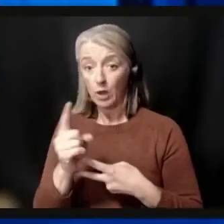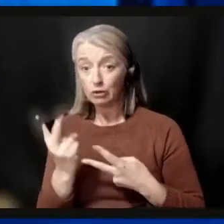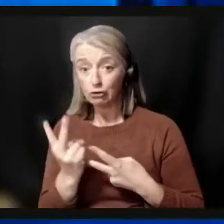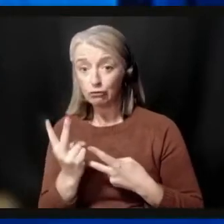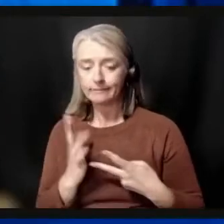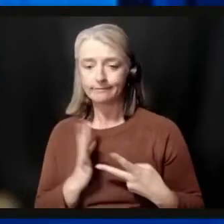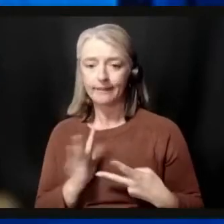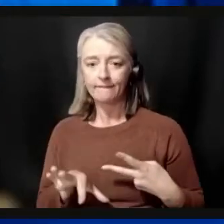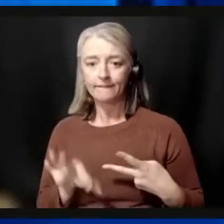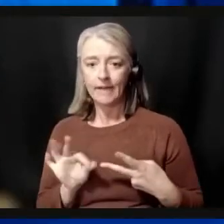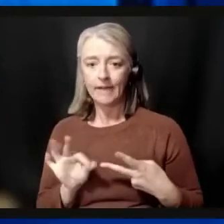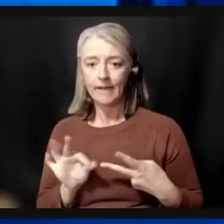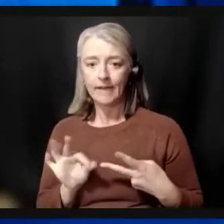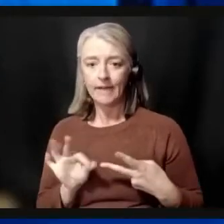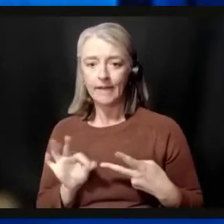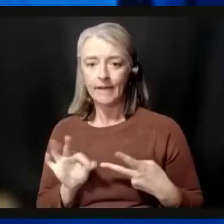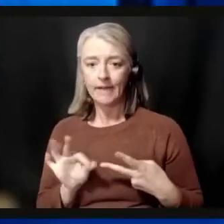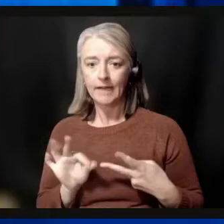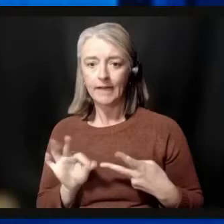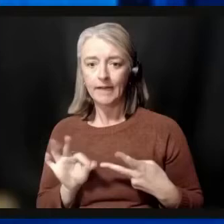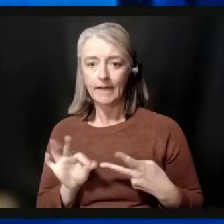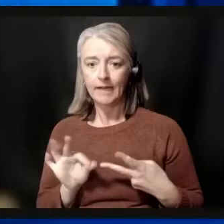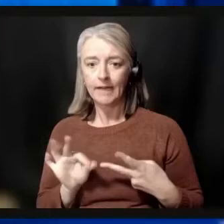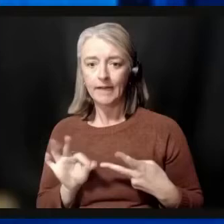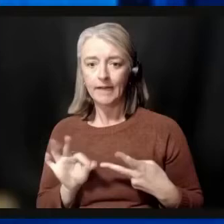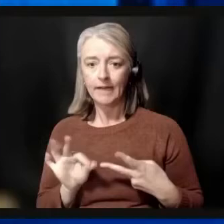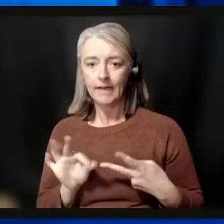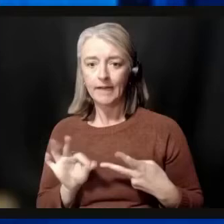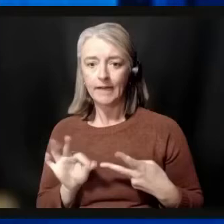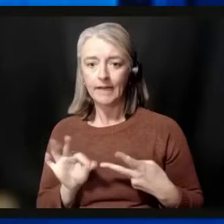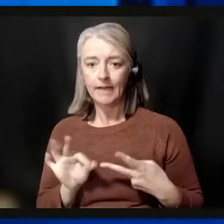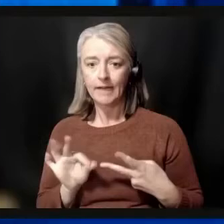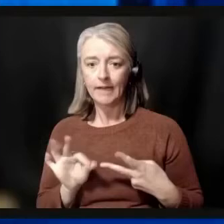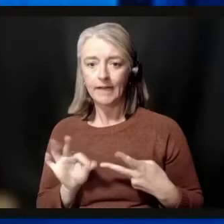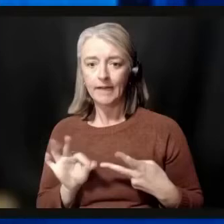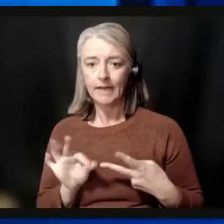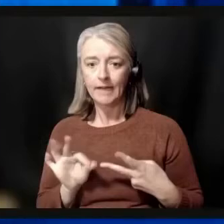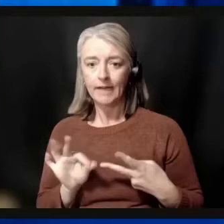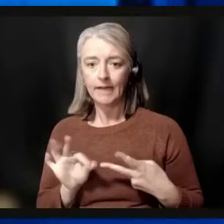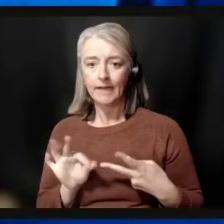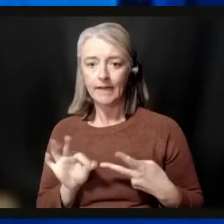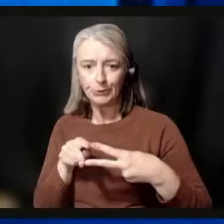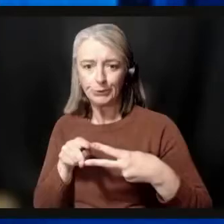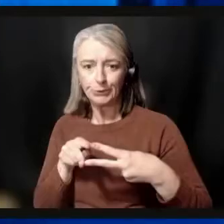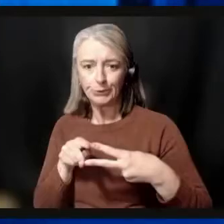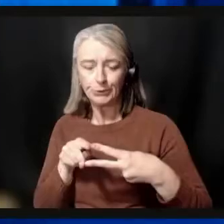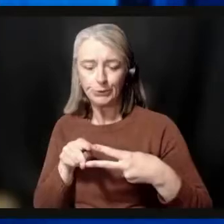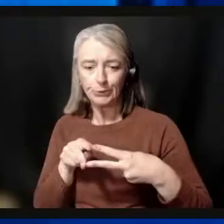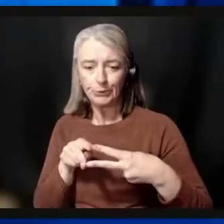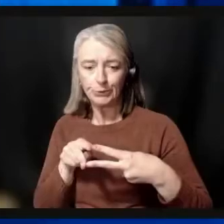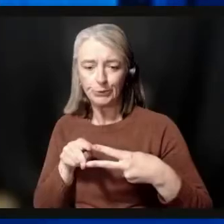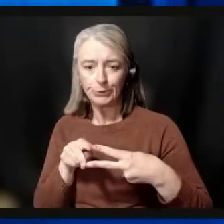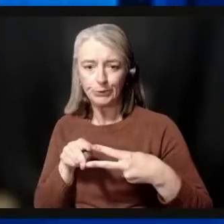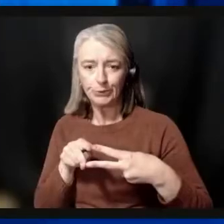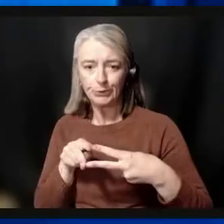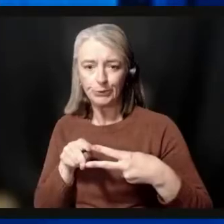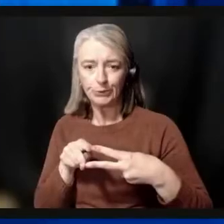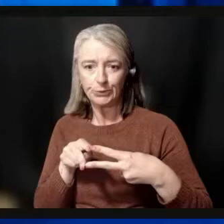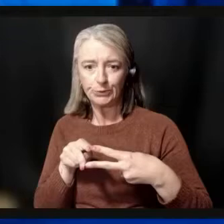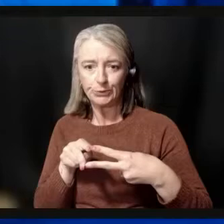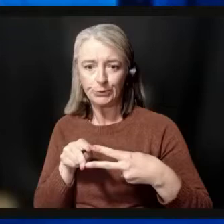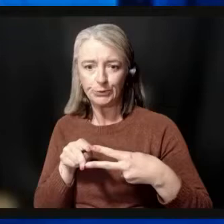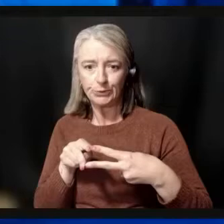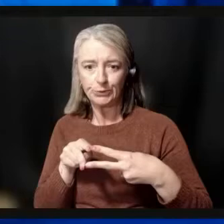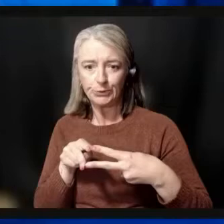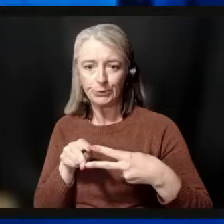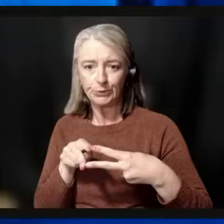changes or those misspellings on those two genes. But now that we look for lots of genes, we're able to see that this breast patient actually has a colon cancer gene,